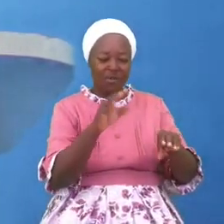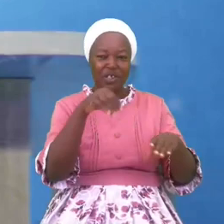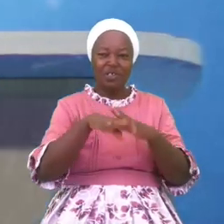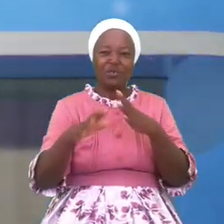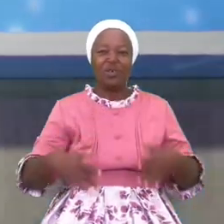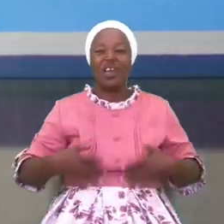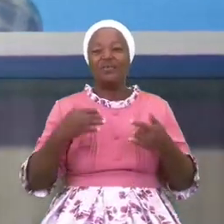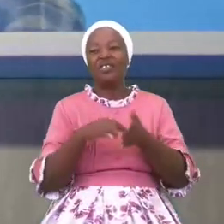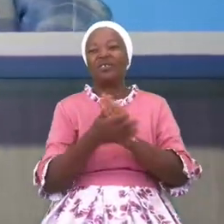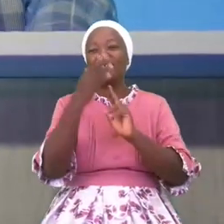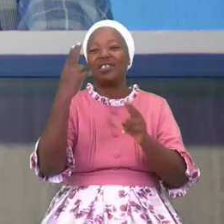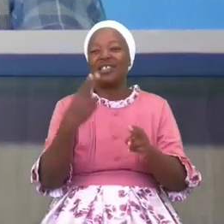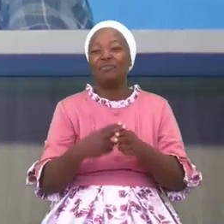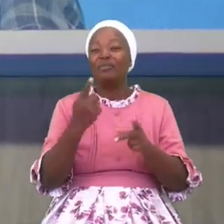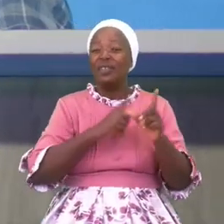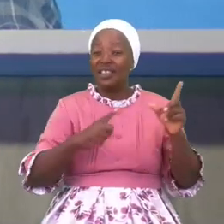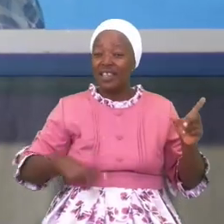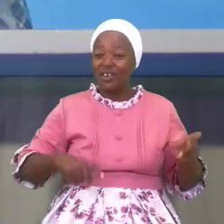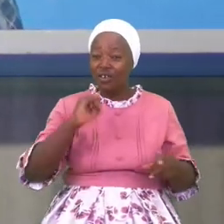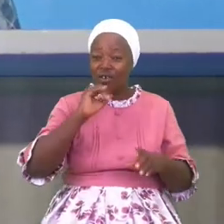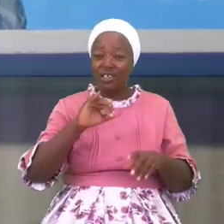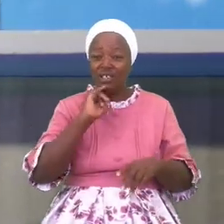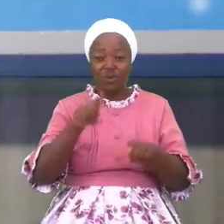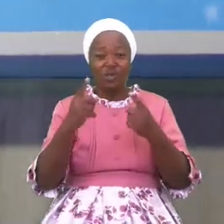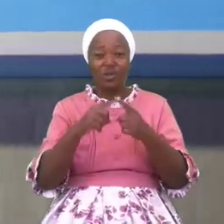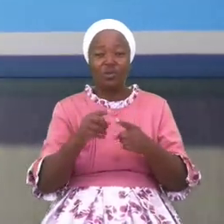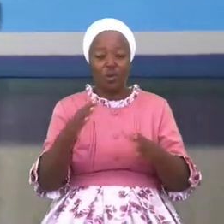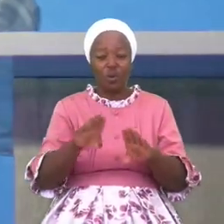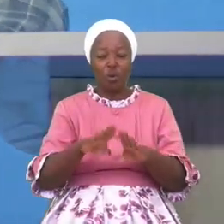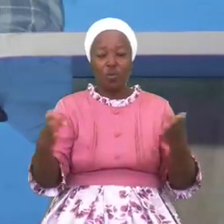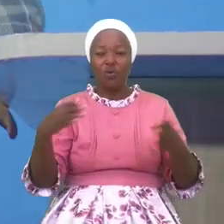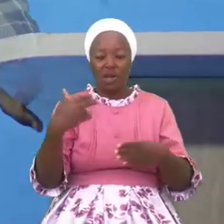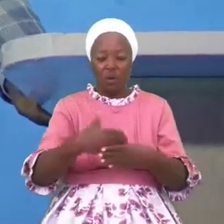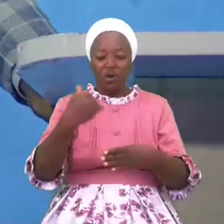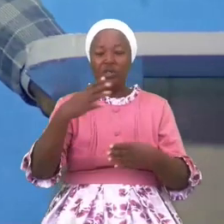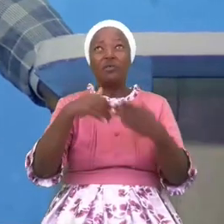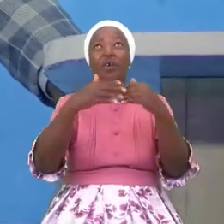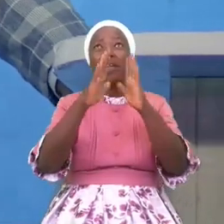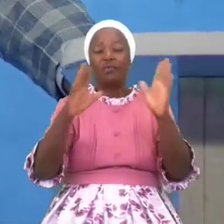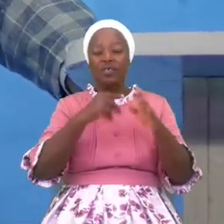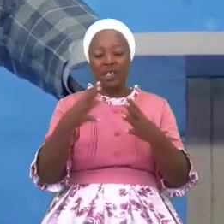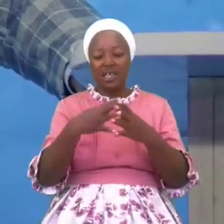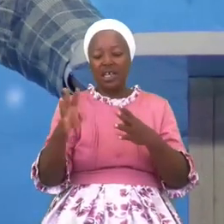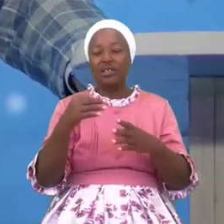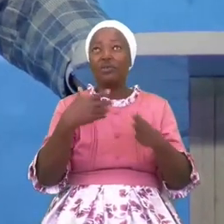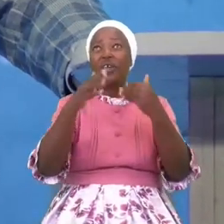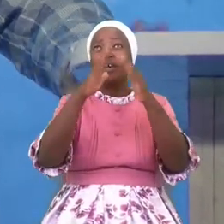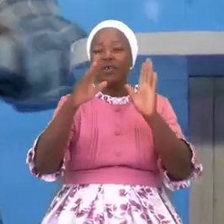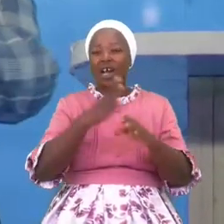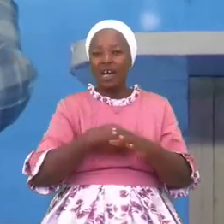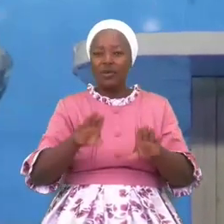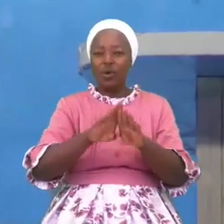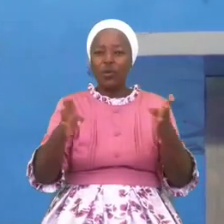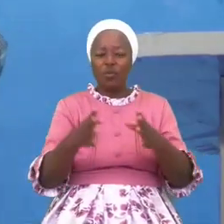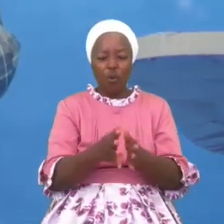open the windows of heaven, the gates of heaven, open wide tonight. And you are the